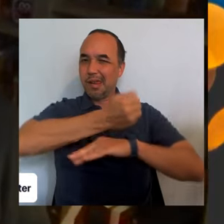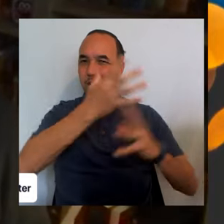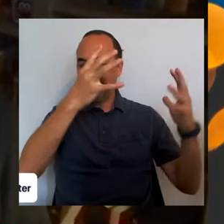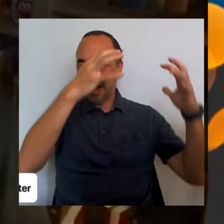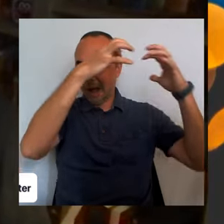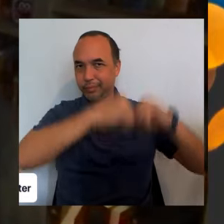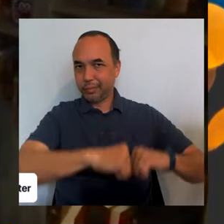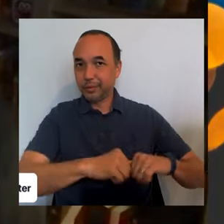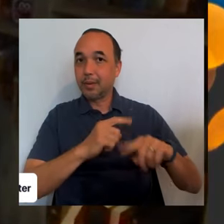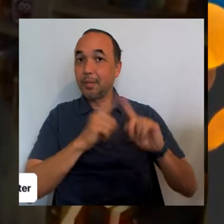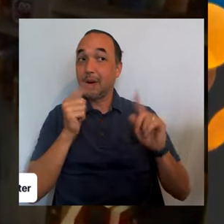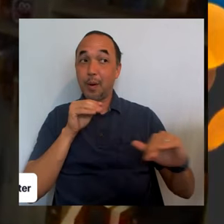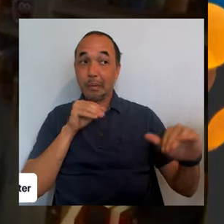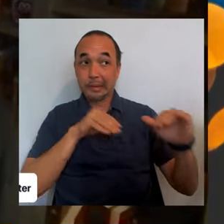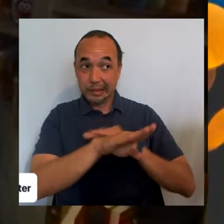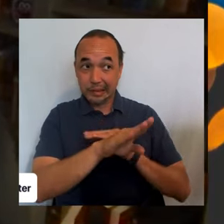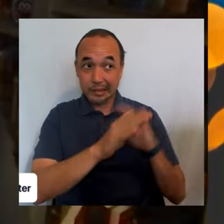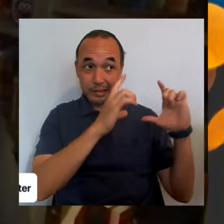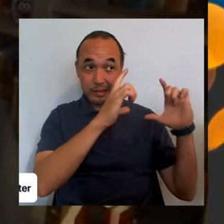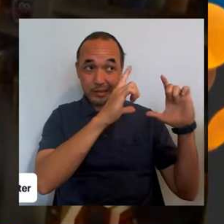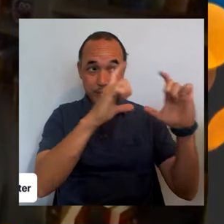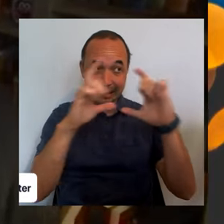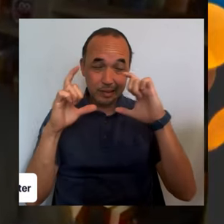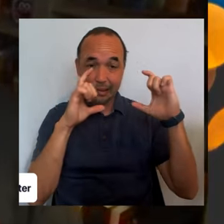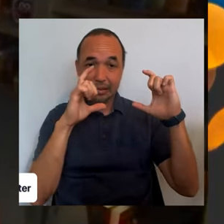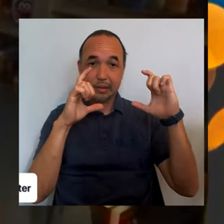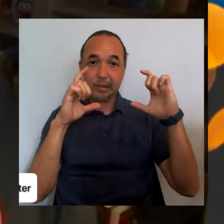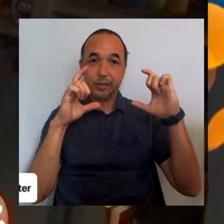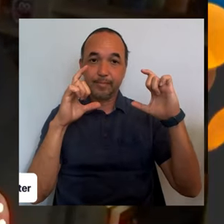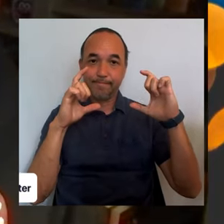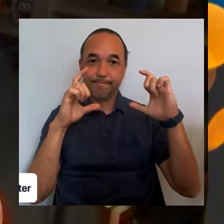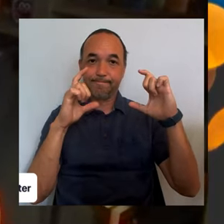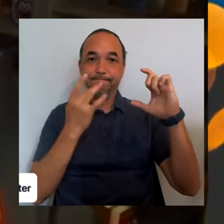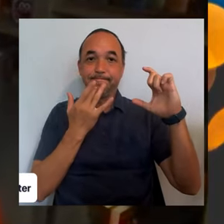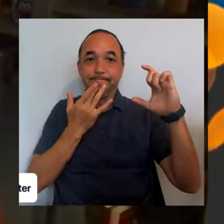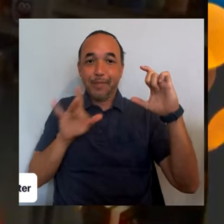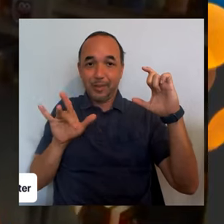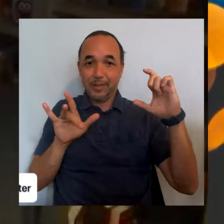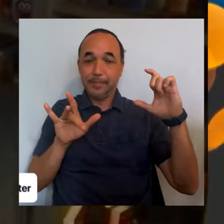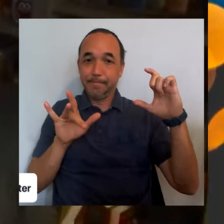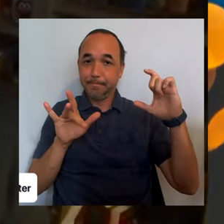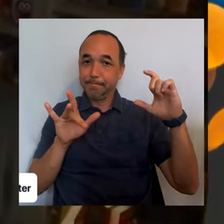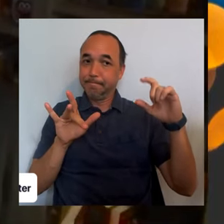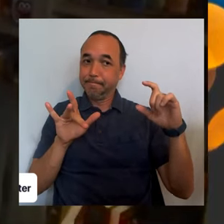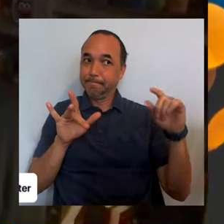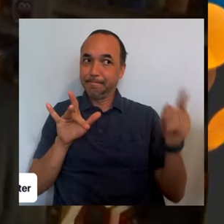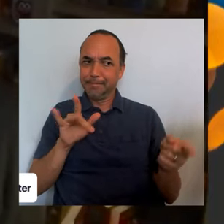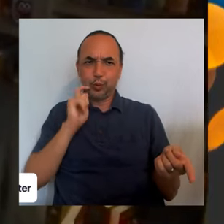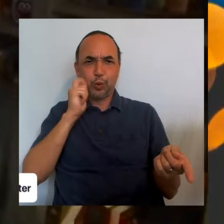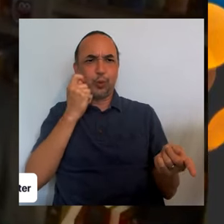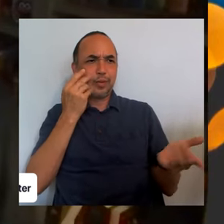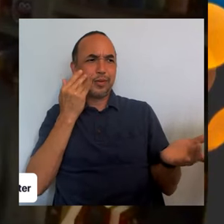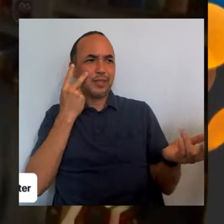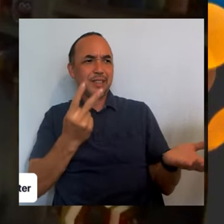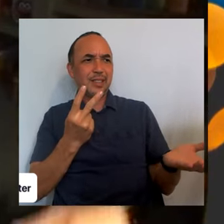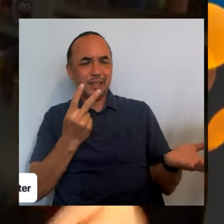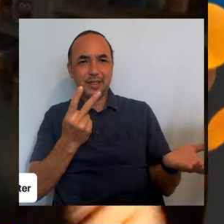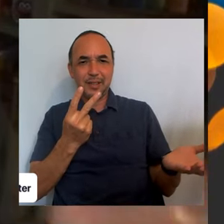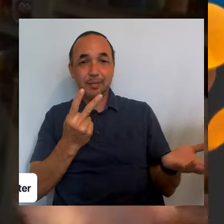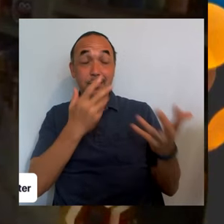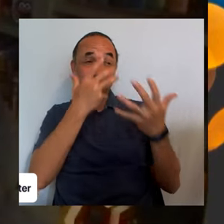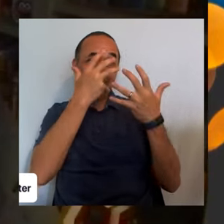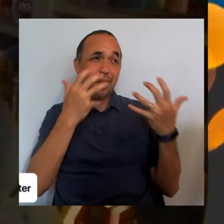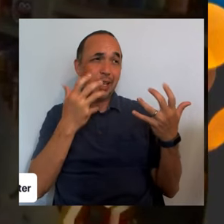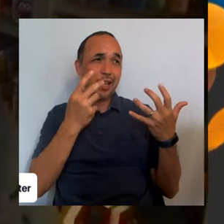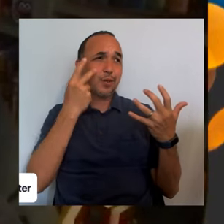photos, and luckily I got some, but it was really cool to see it. It was sad to see it, you know,